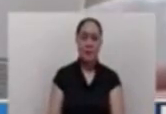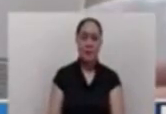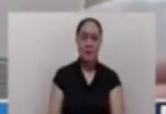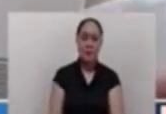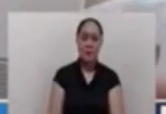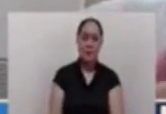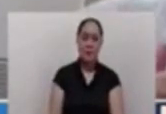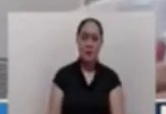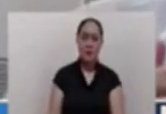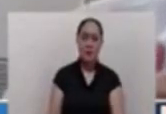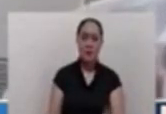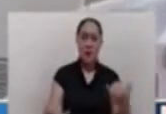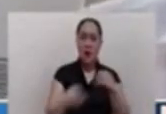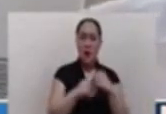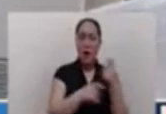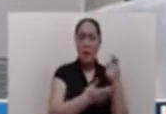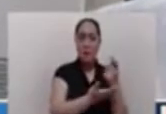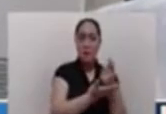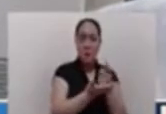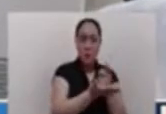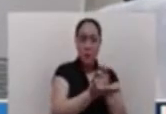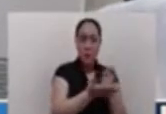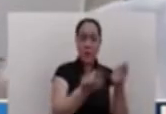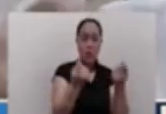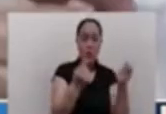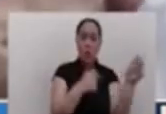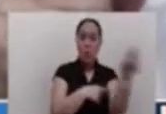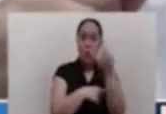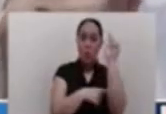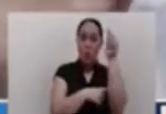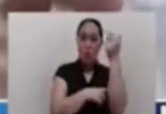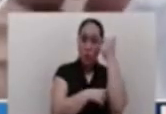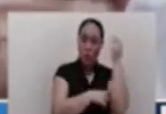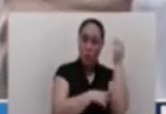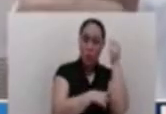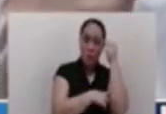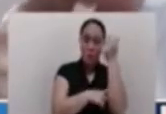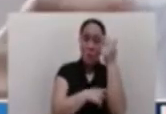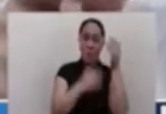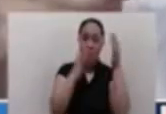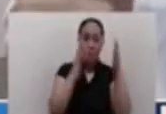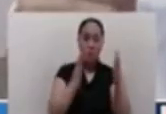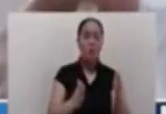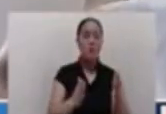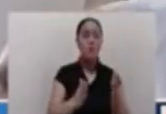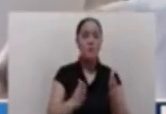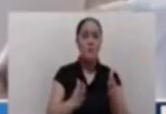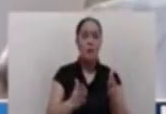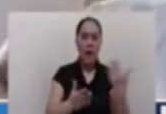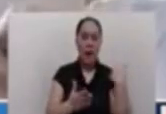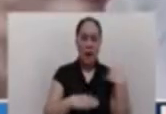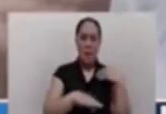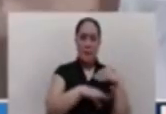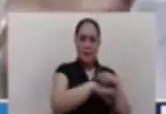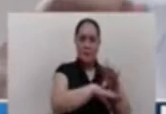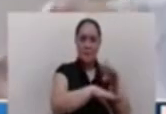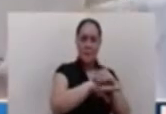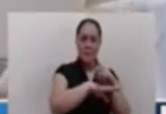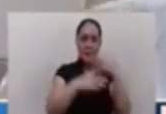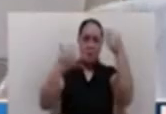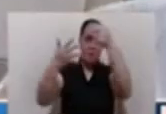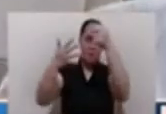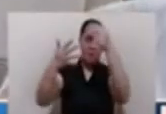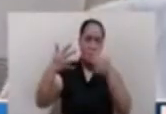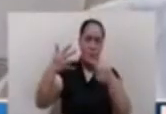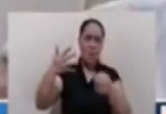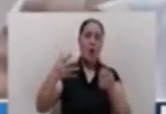let us pride ourselves, let our virtue be integrity as we